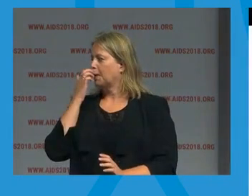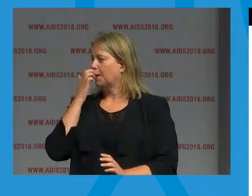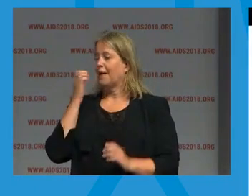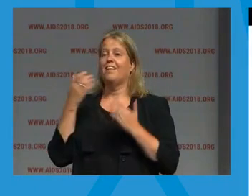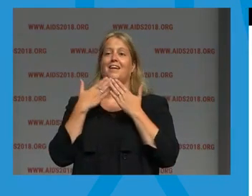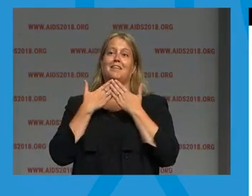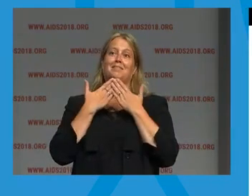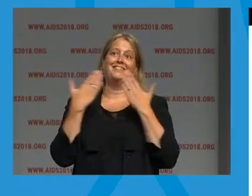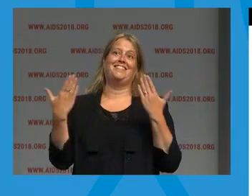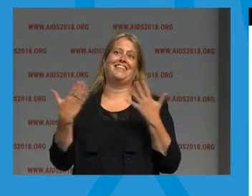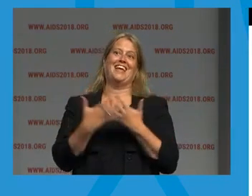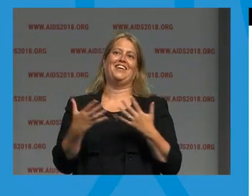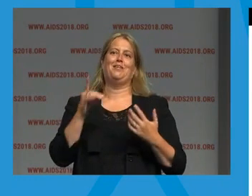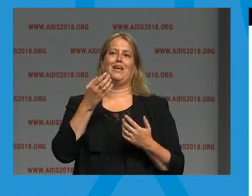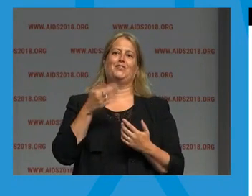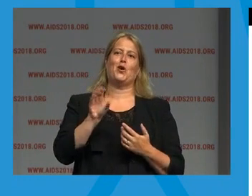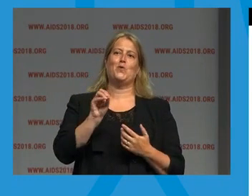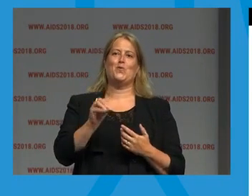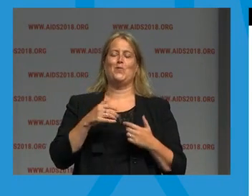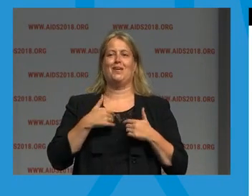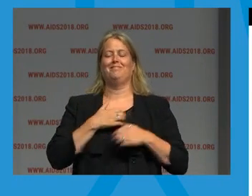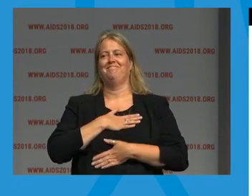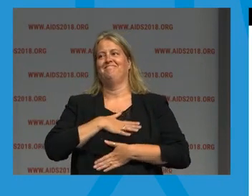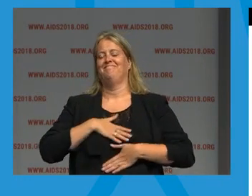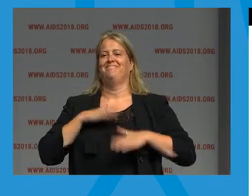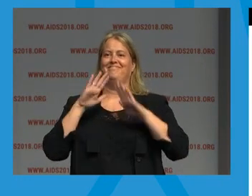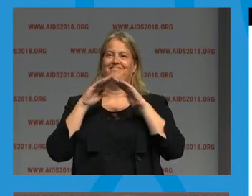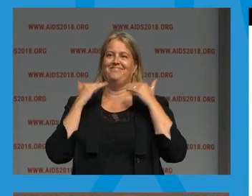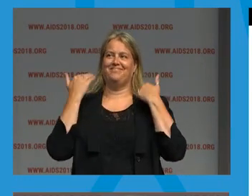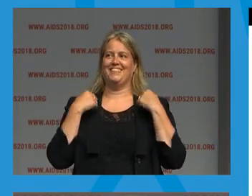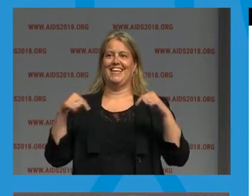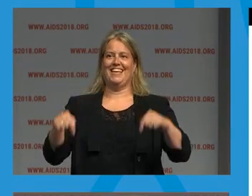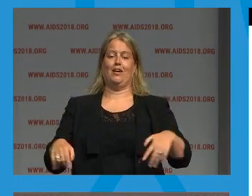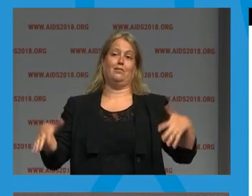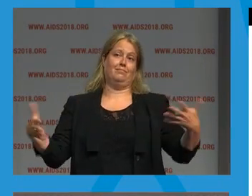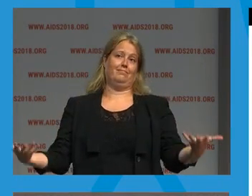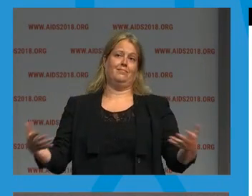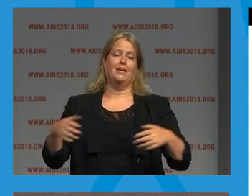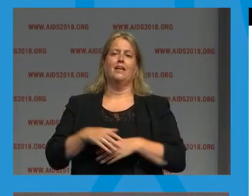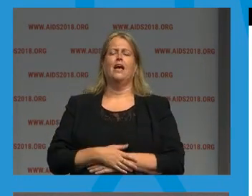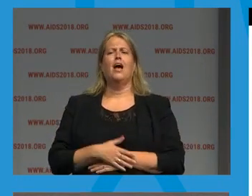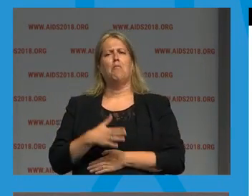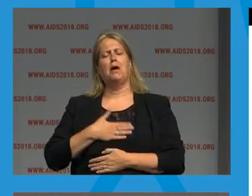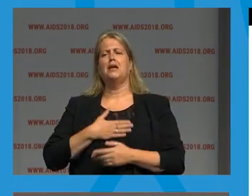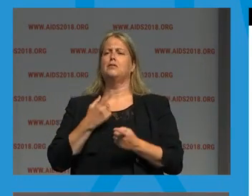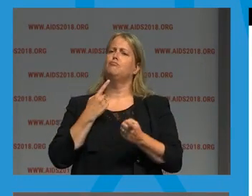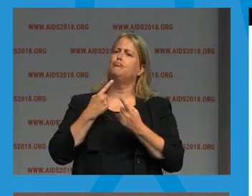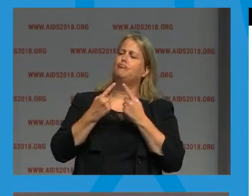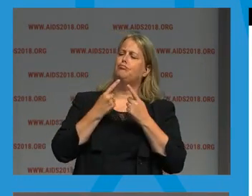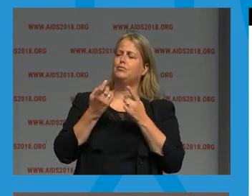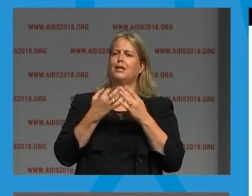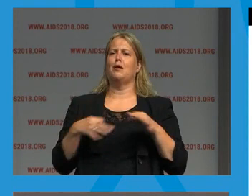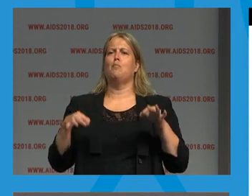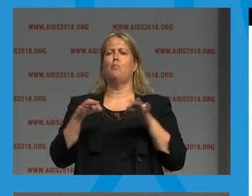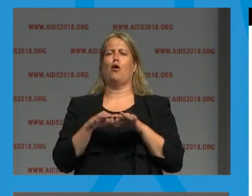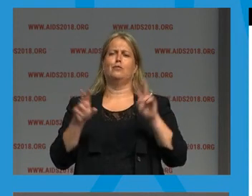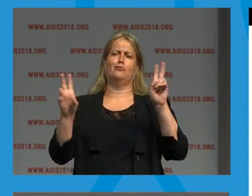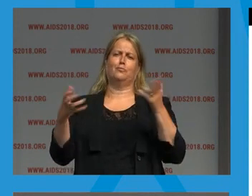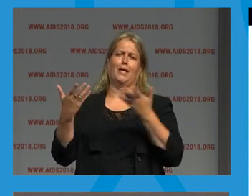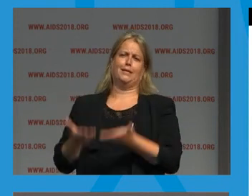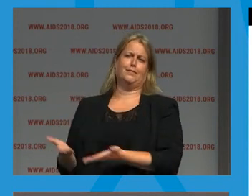Thank you very much, Pedro. It's a real pleasure to be here with you this afternoon to talk about this important subject, as you see on this first